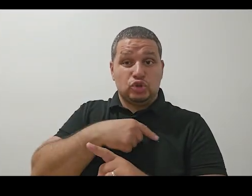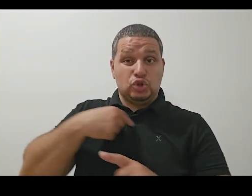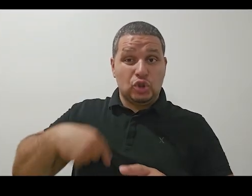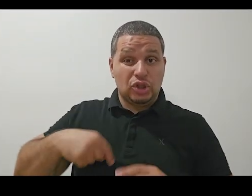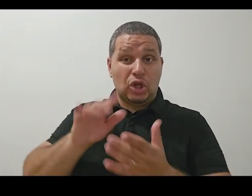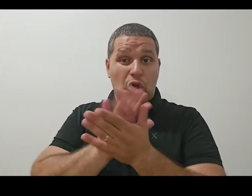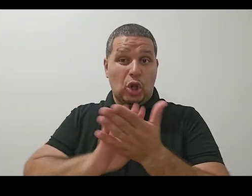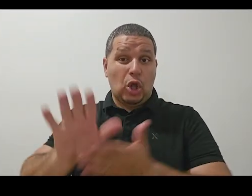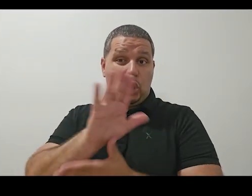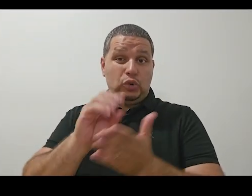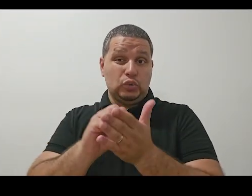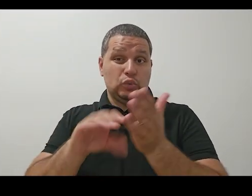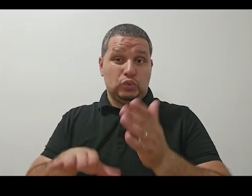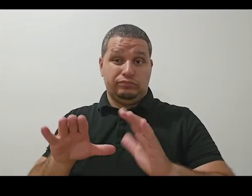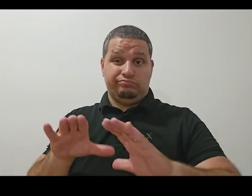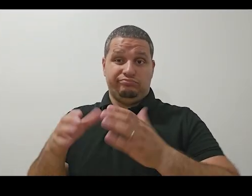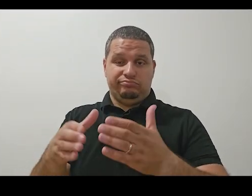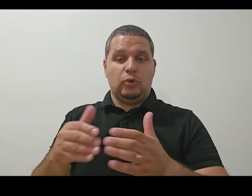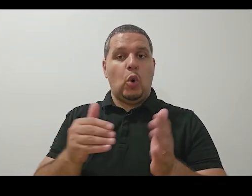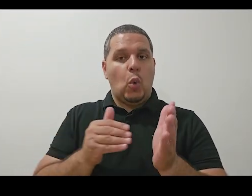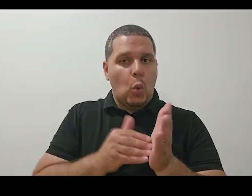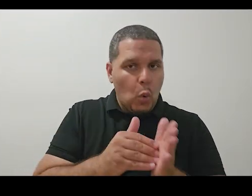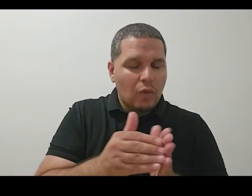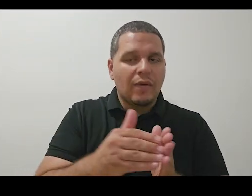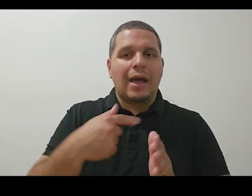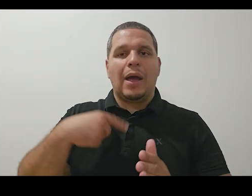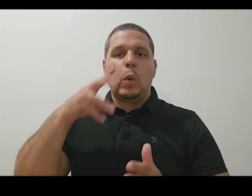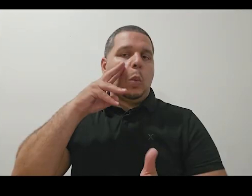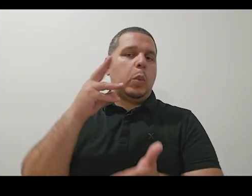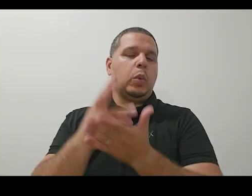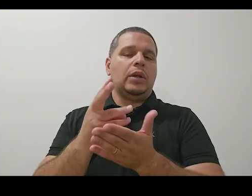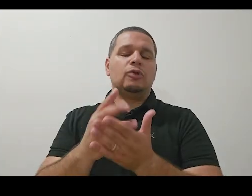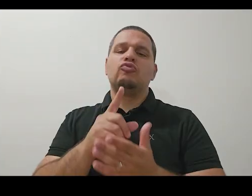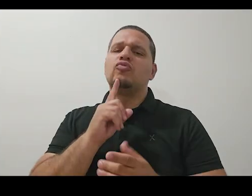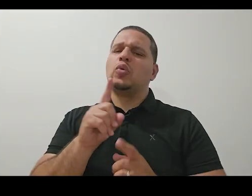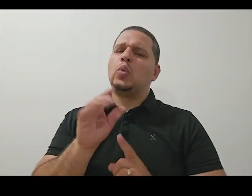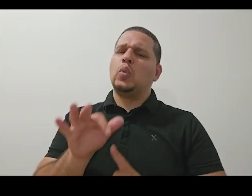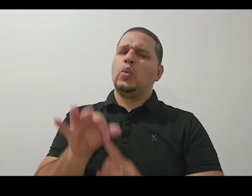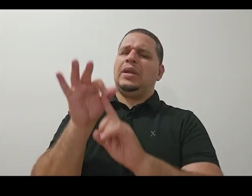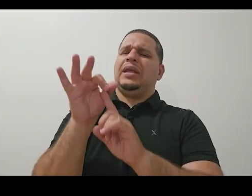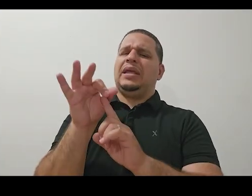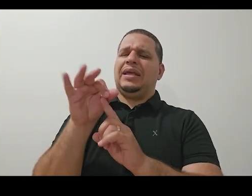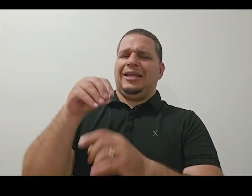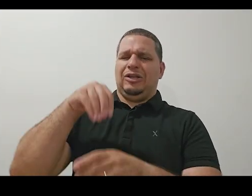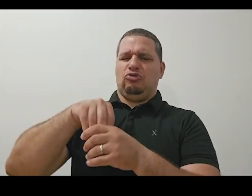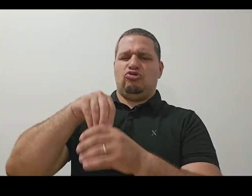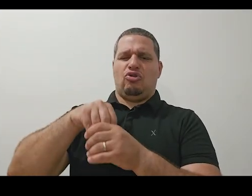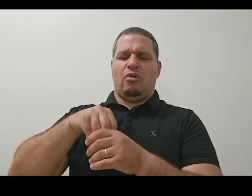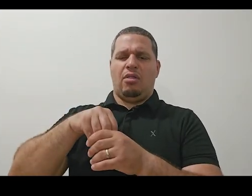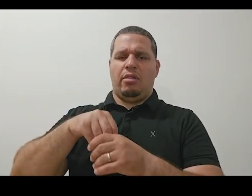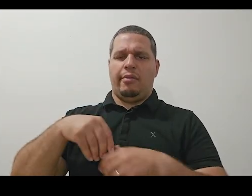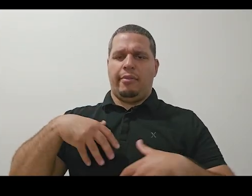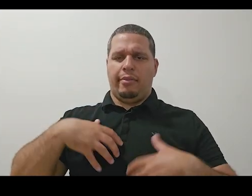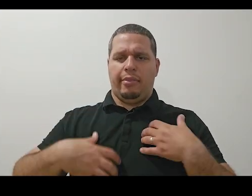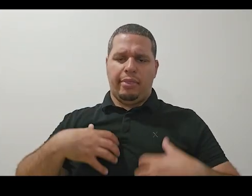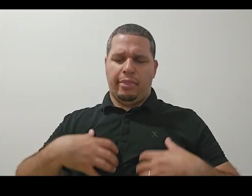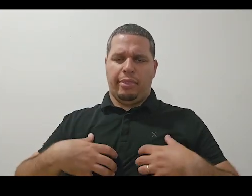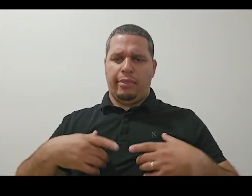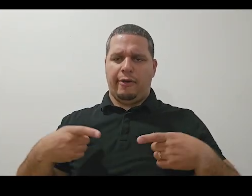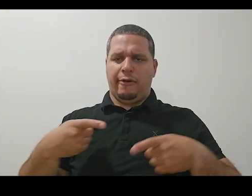students population, oftentimes I witness this very unique internal conflict these students